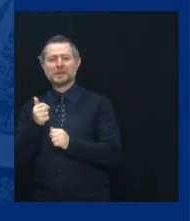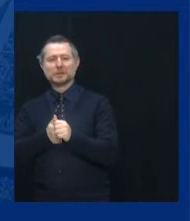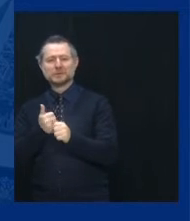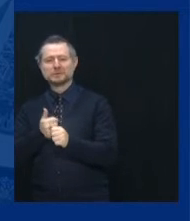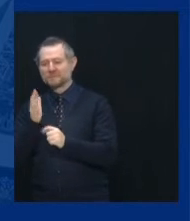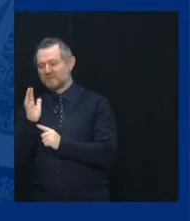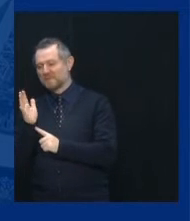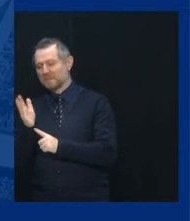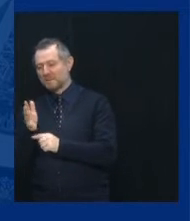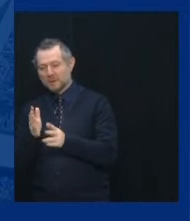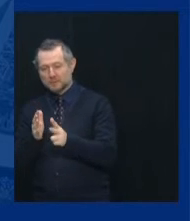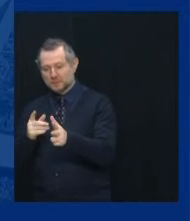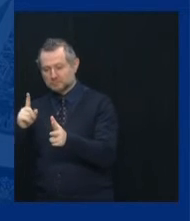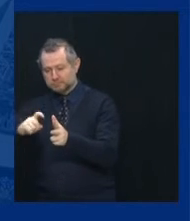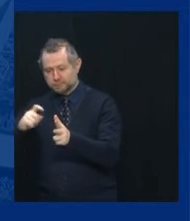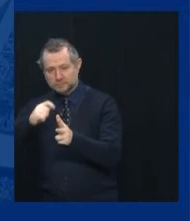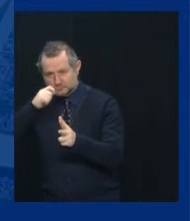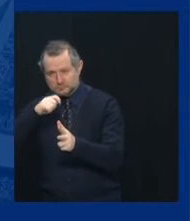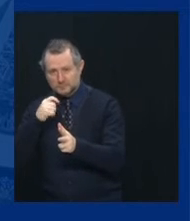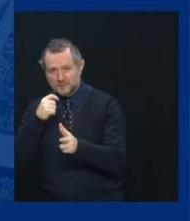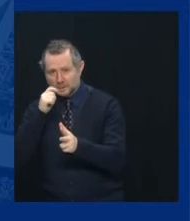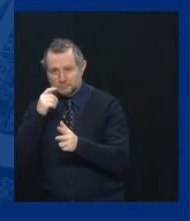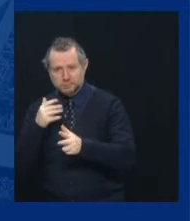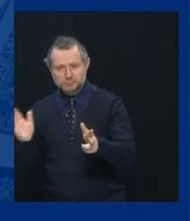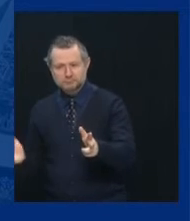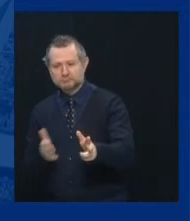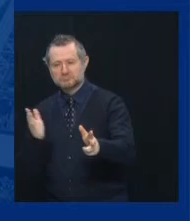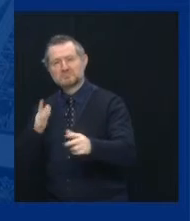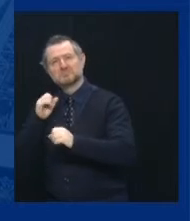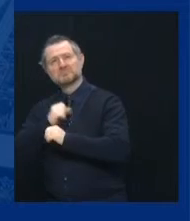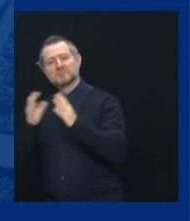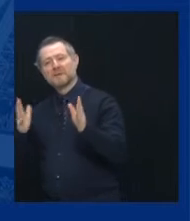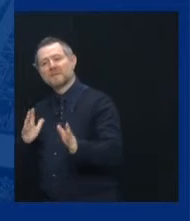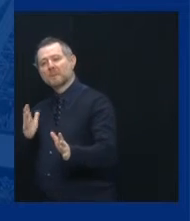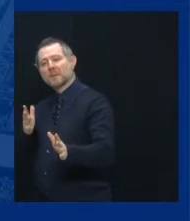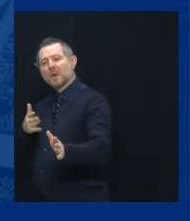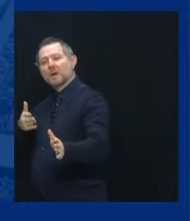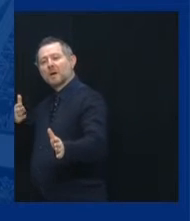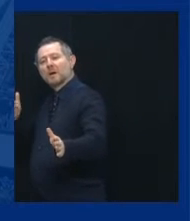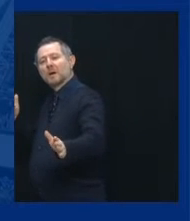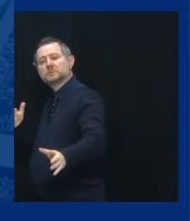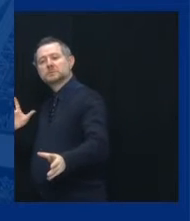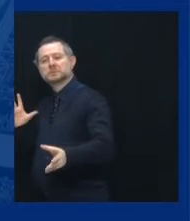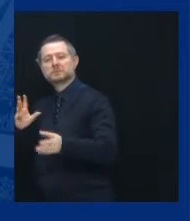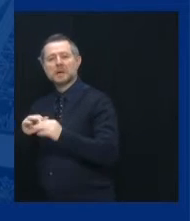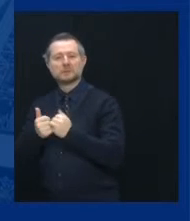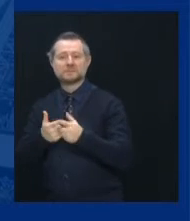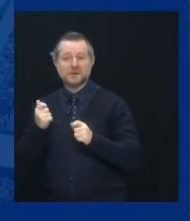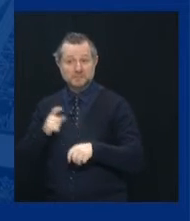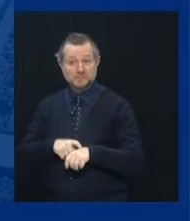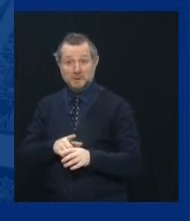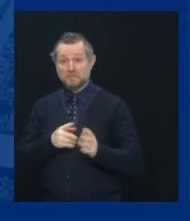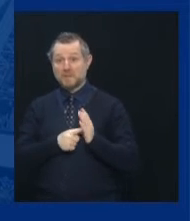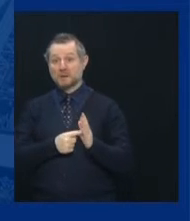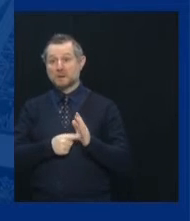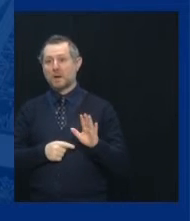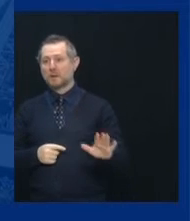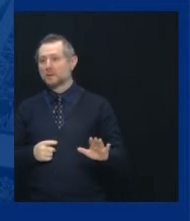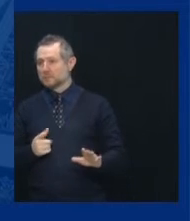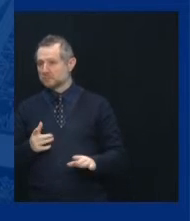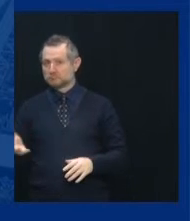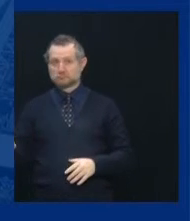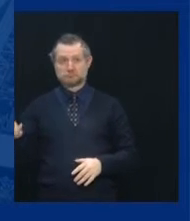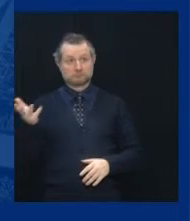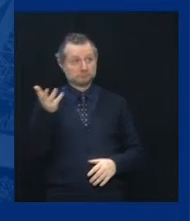Just gives you an idea of what you can do scale in terms of testing. And again, this is a model for us